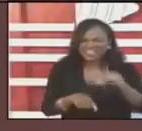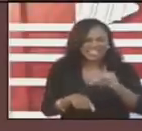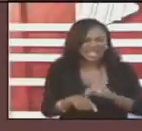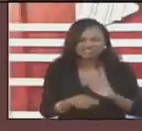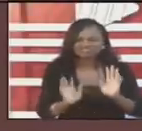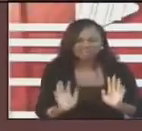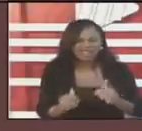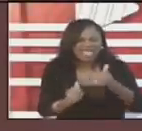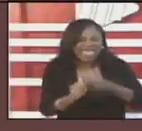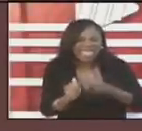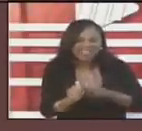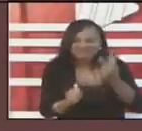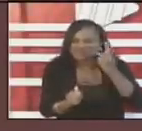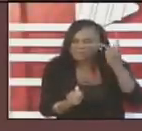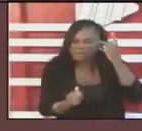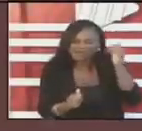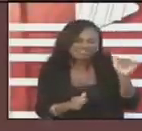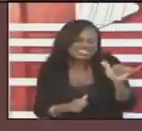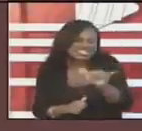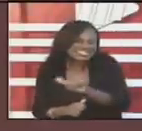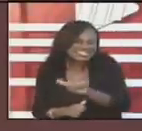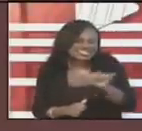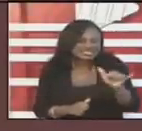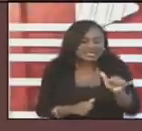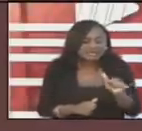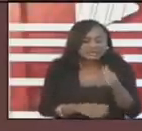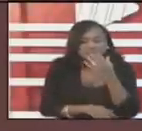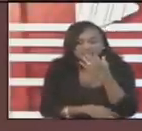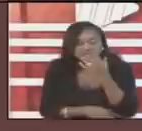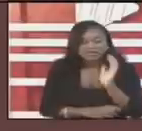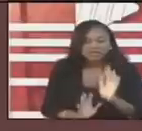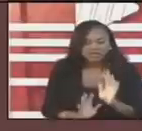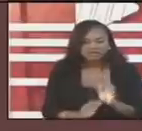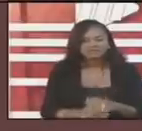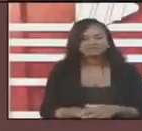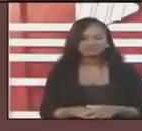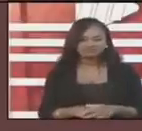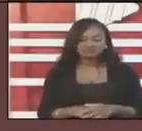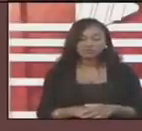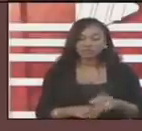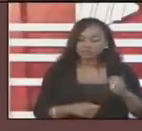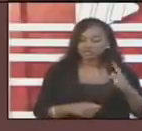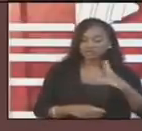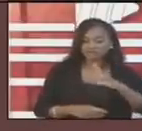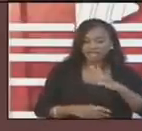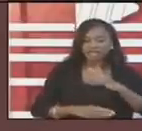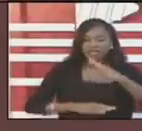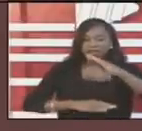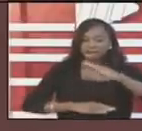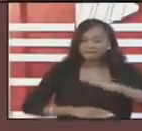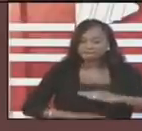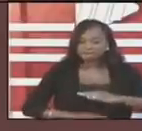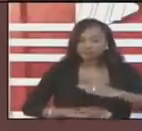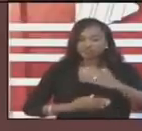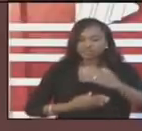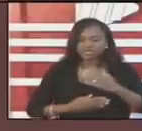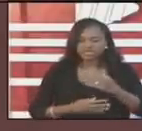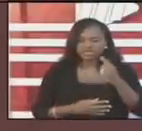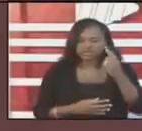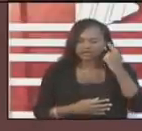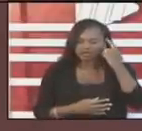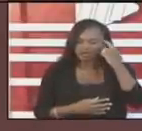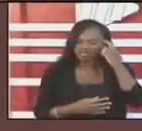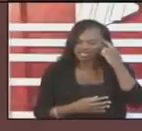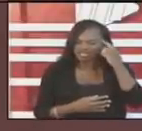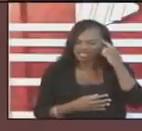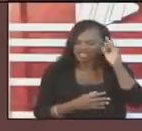it. So in addition to the breathing techniques and the, well, it's actually called imagery and how to